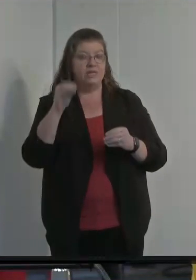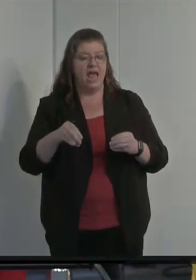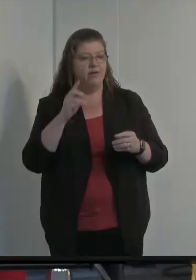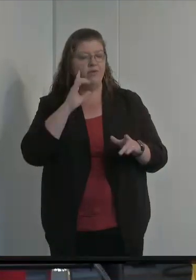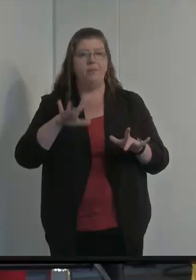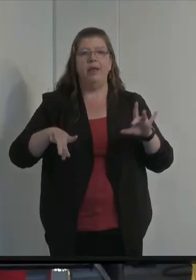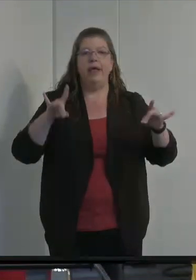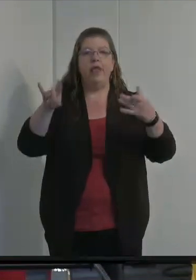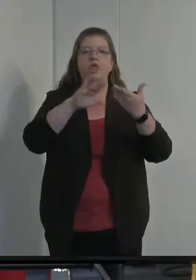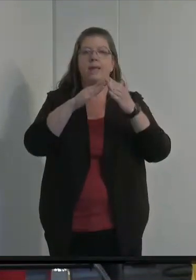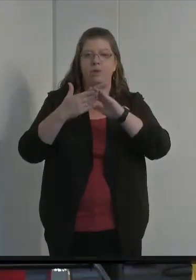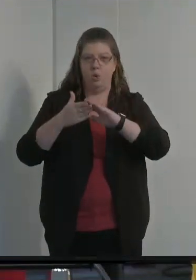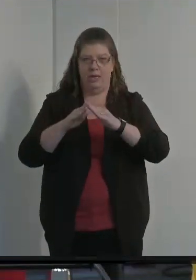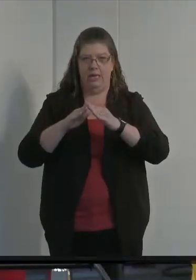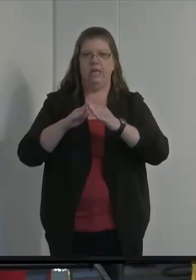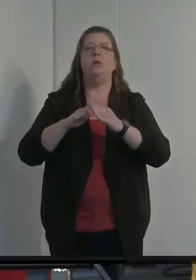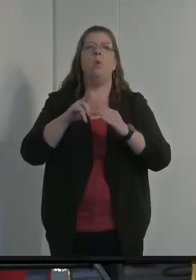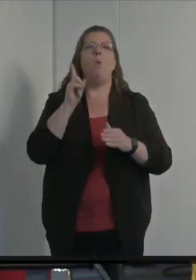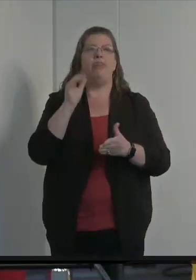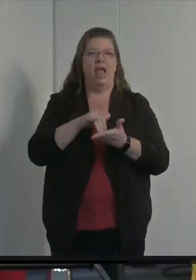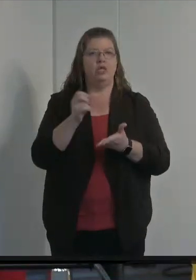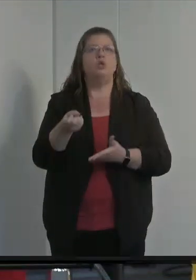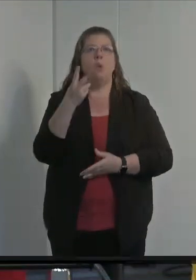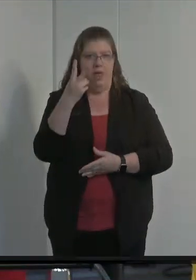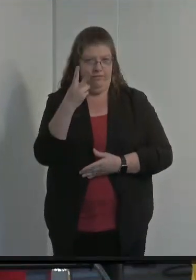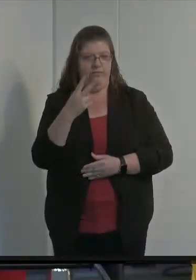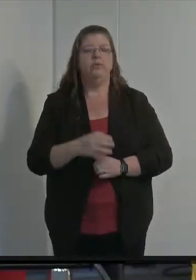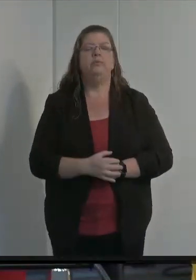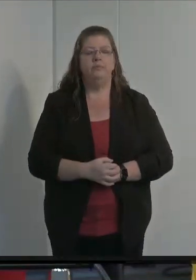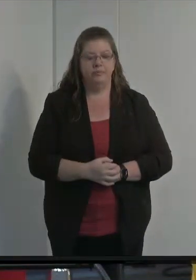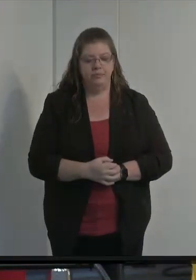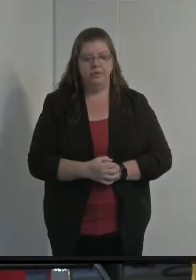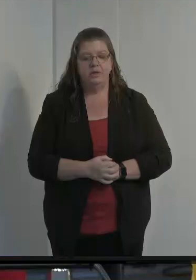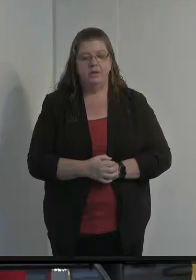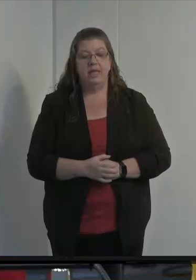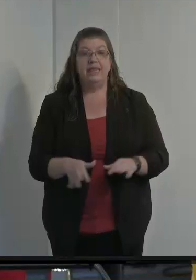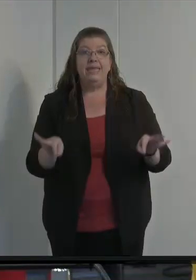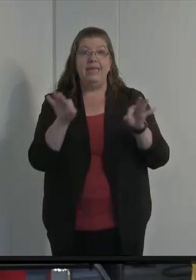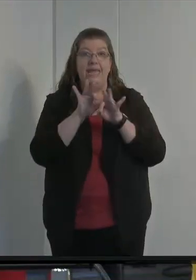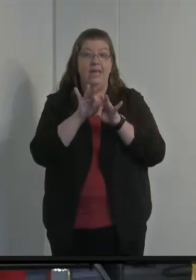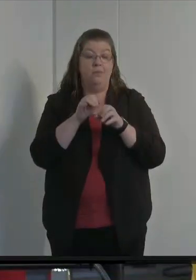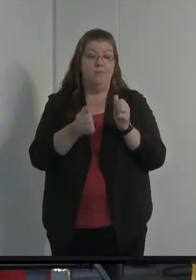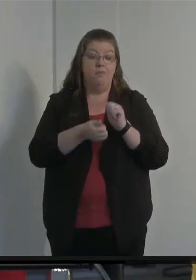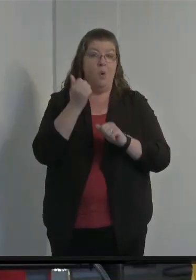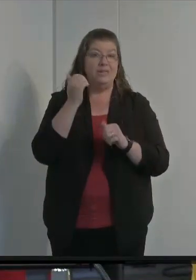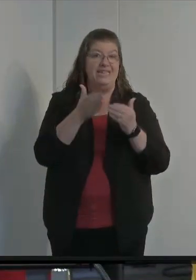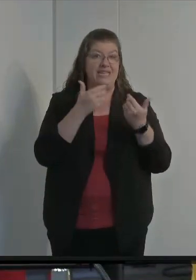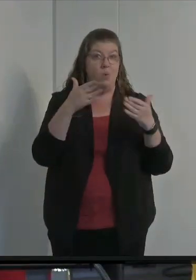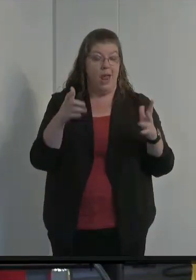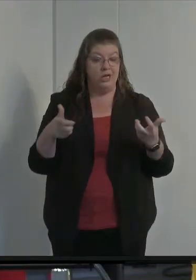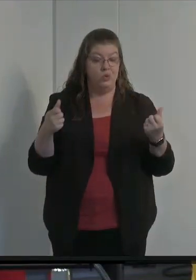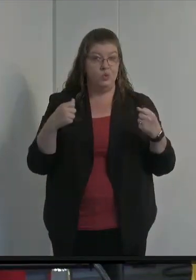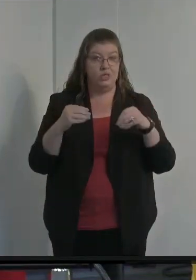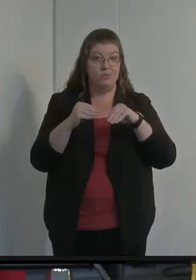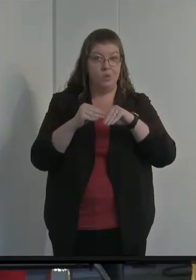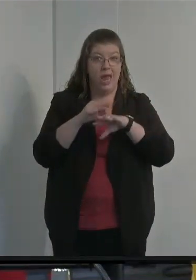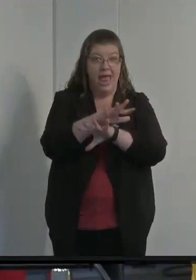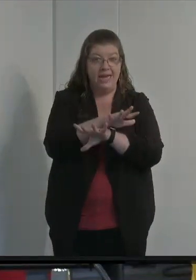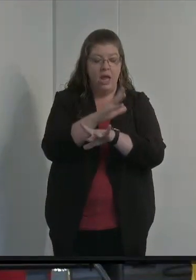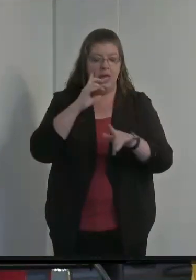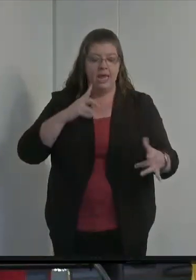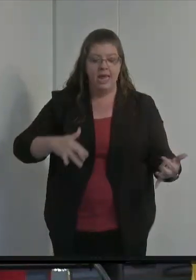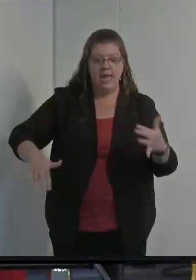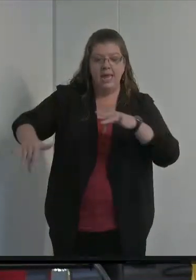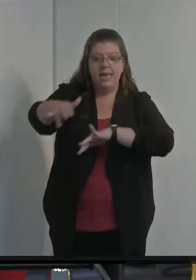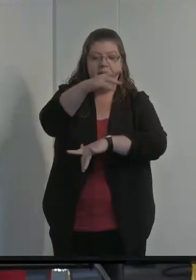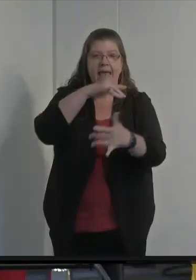acquired. The key ways that COVID is spreading in our community is through gatherings, which are occurring with people outside